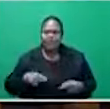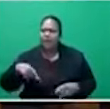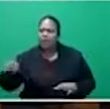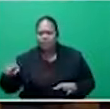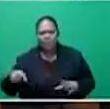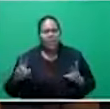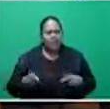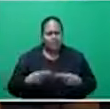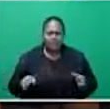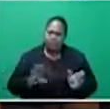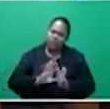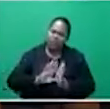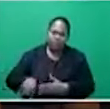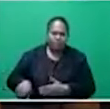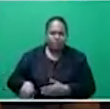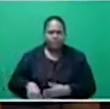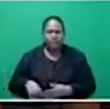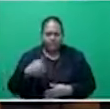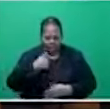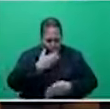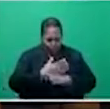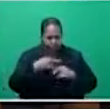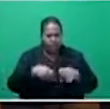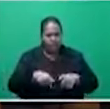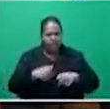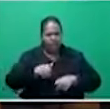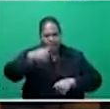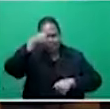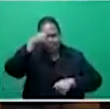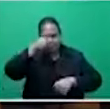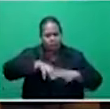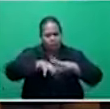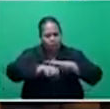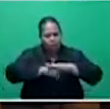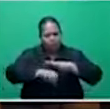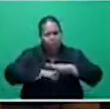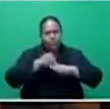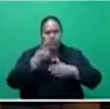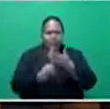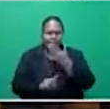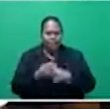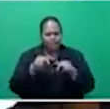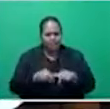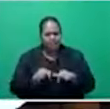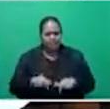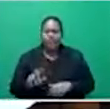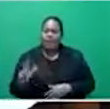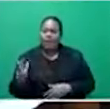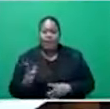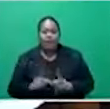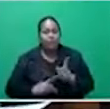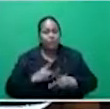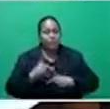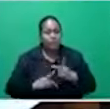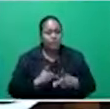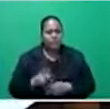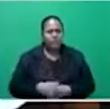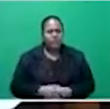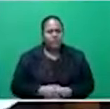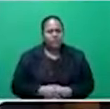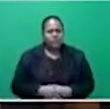be discarded. I work here and I know the corrupt process is being used. The recruitment process is handled by